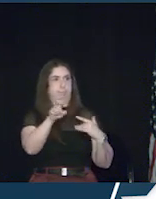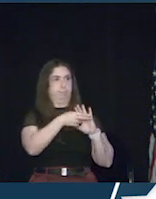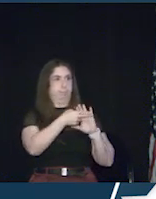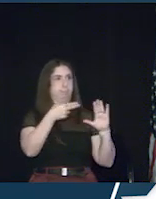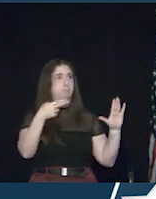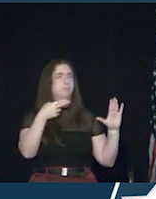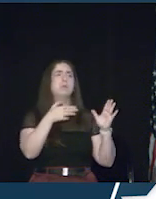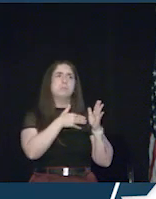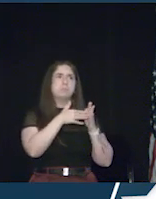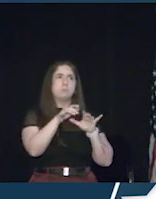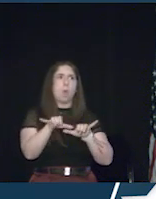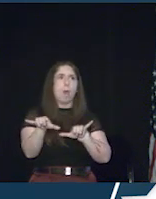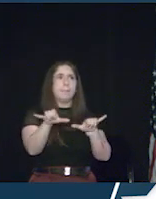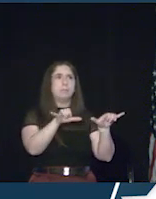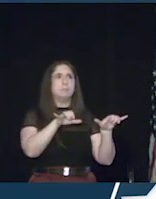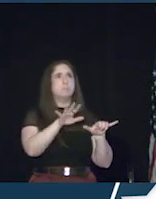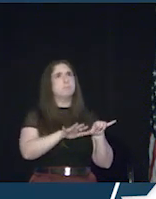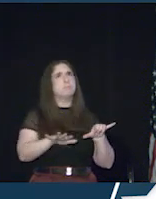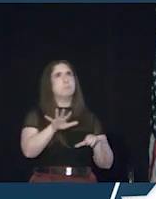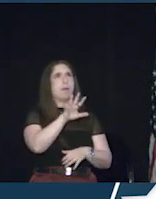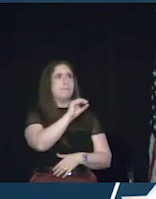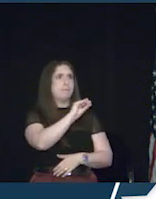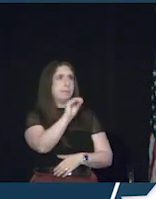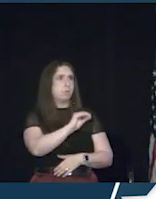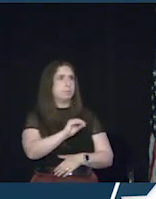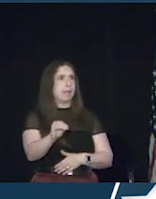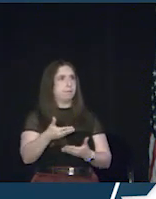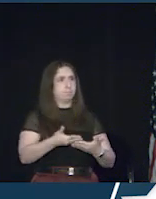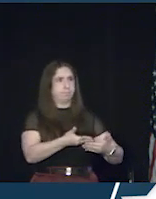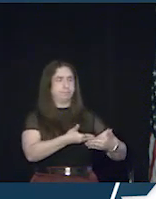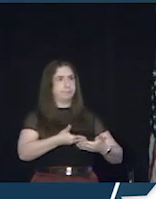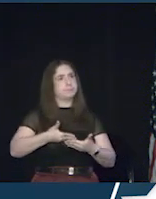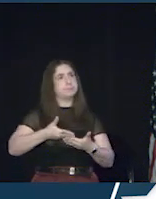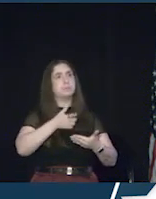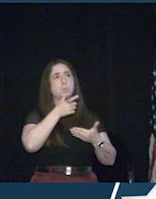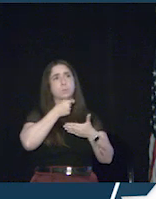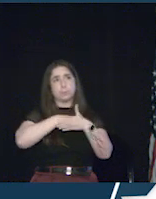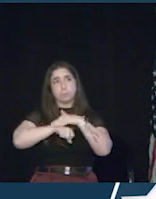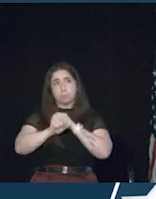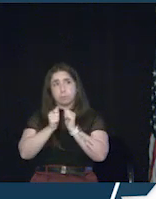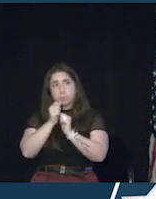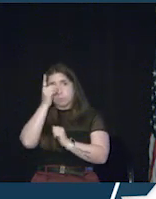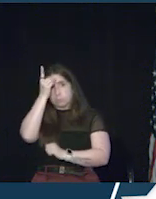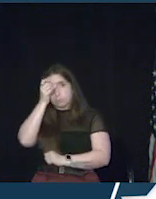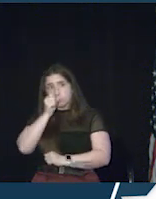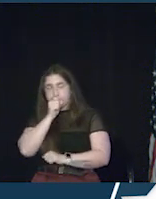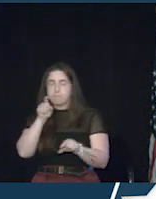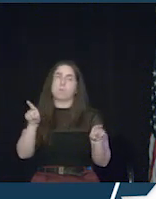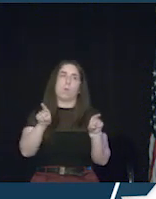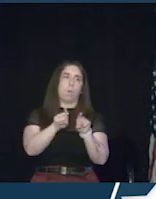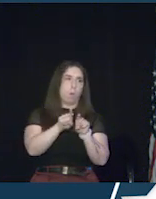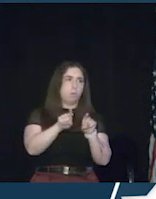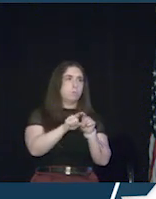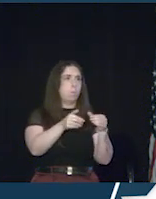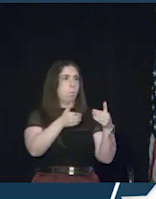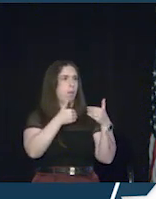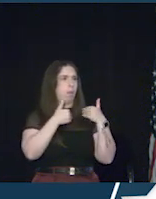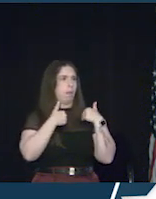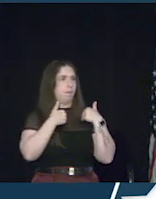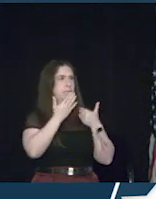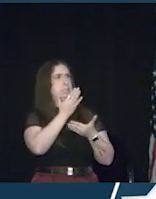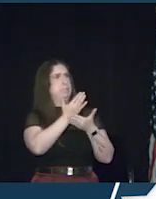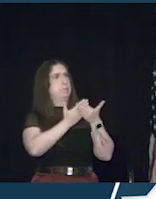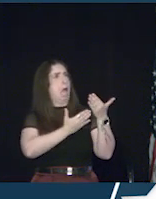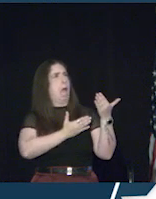common. Approximately 50% of babies who are born with Down syndrome are also born with some sort